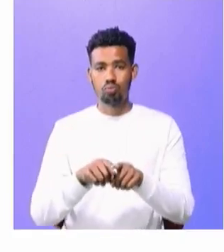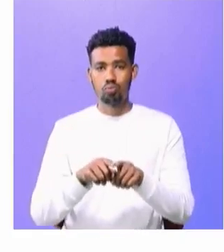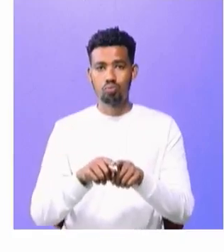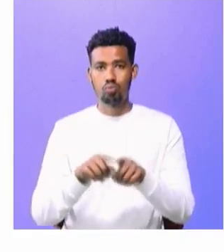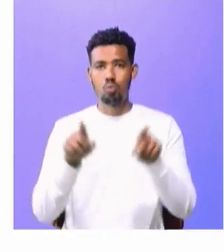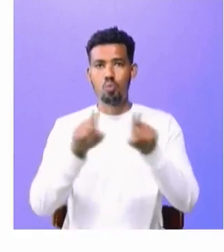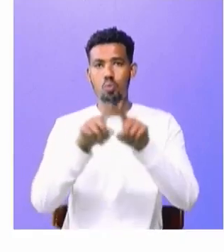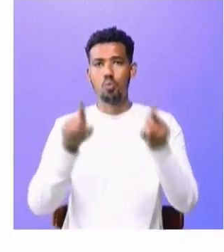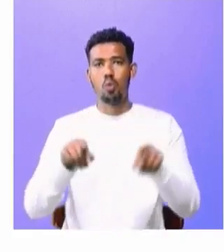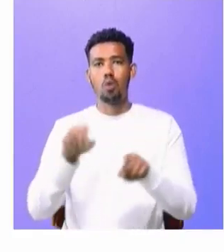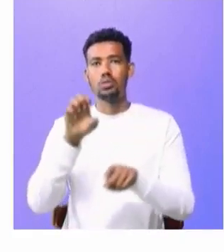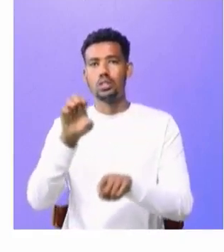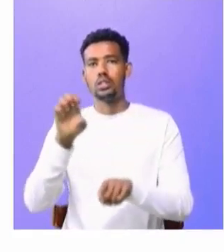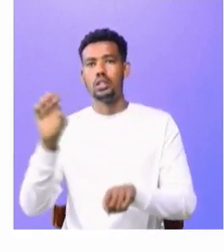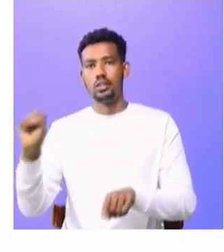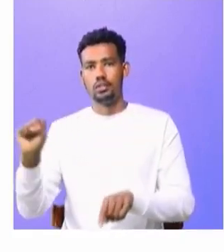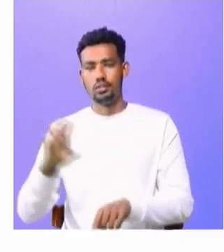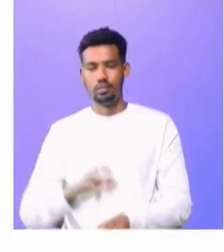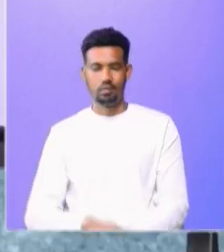boxes.